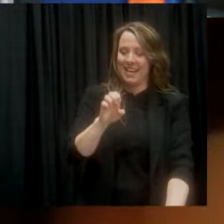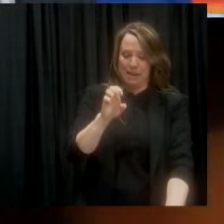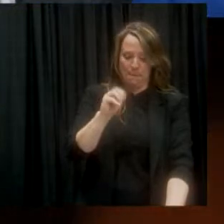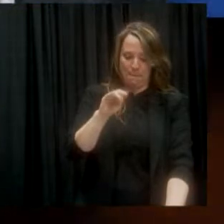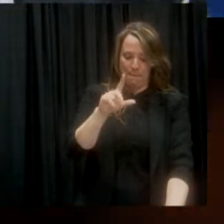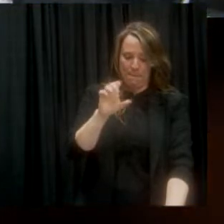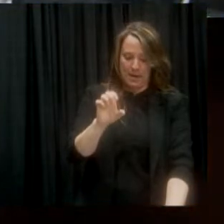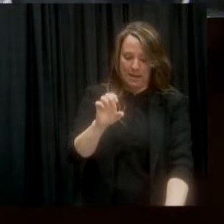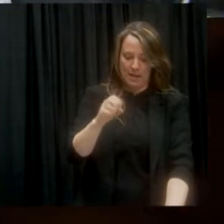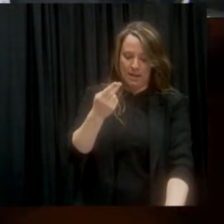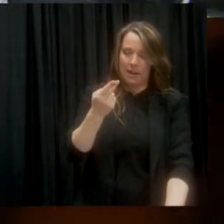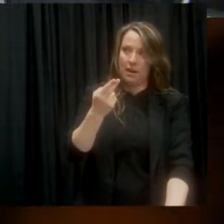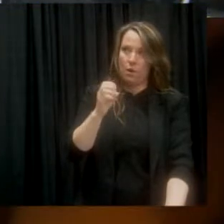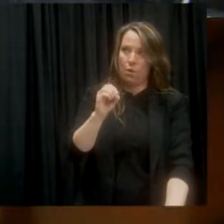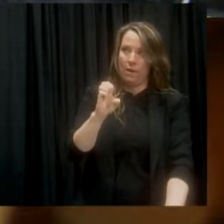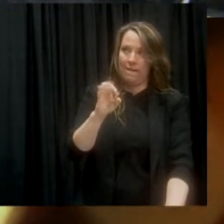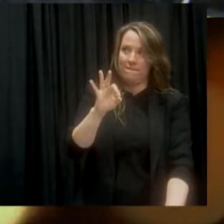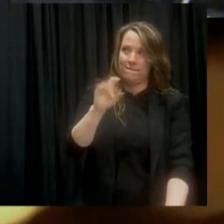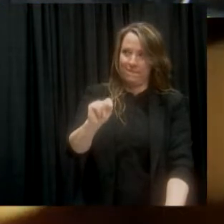Emil Heft.